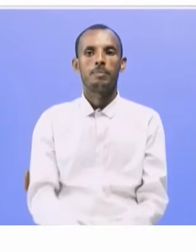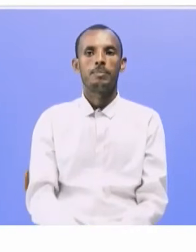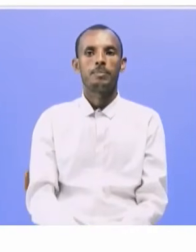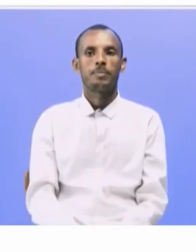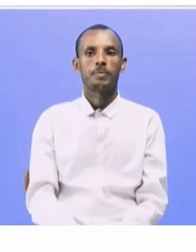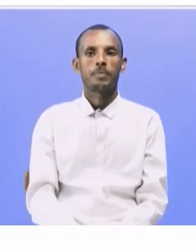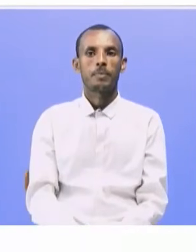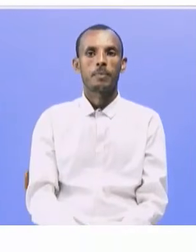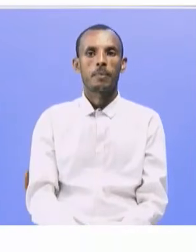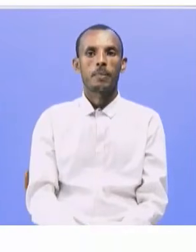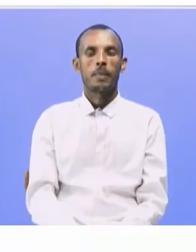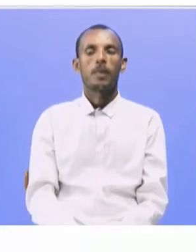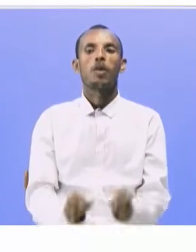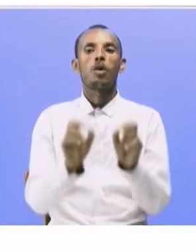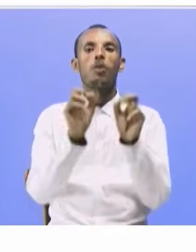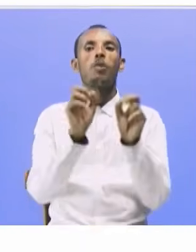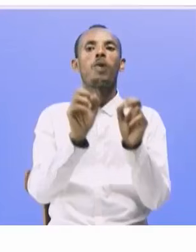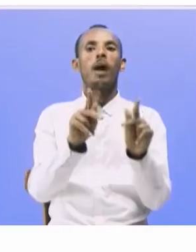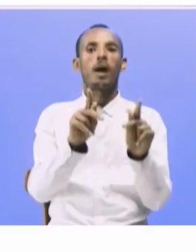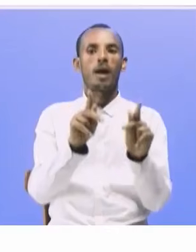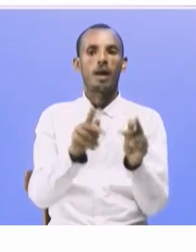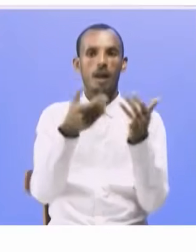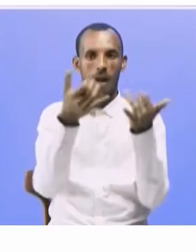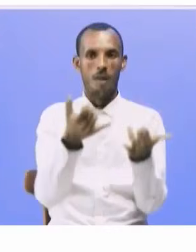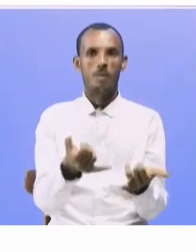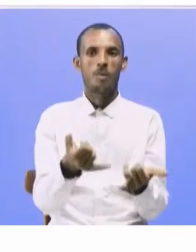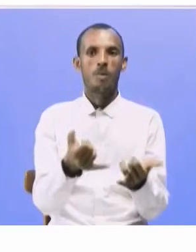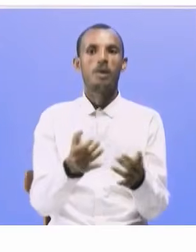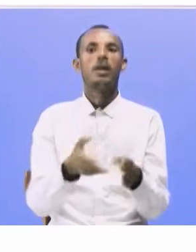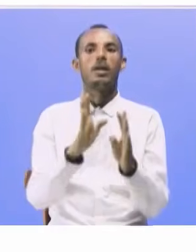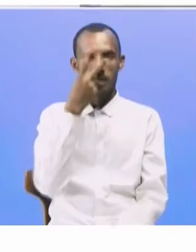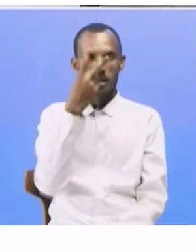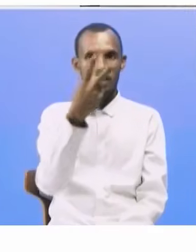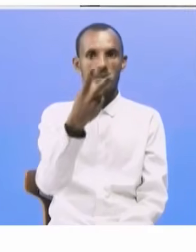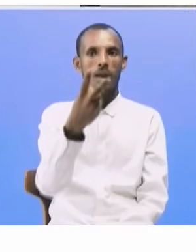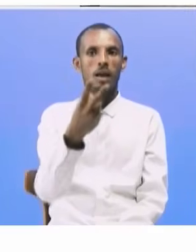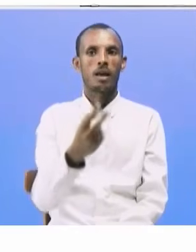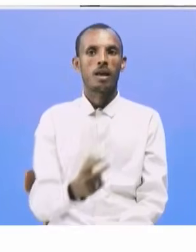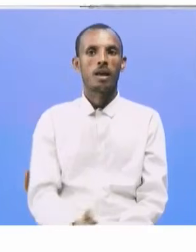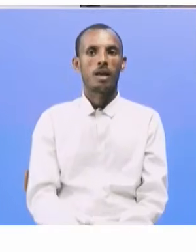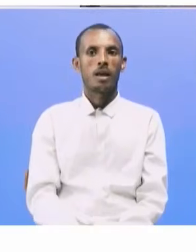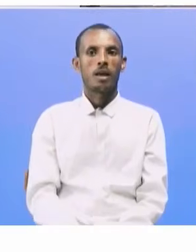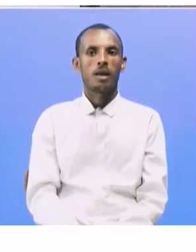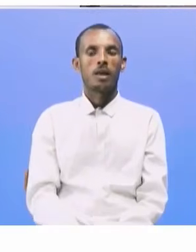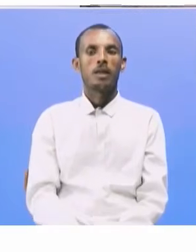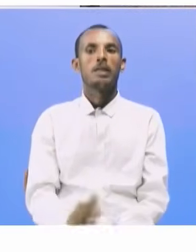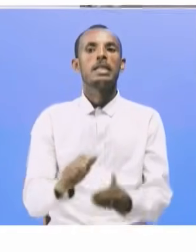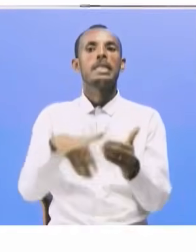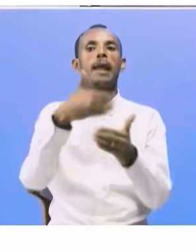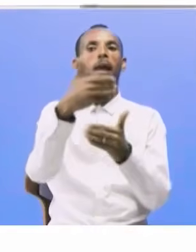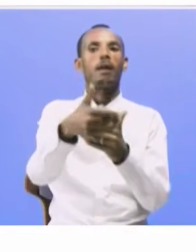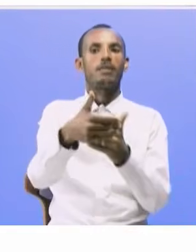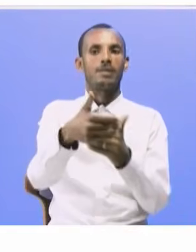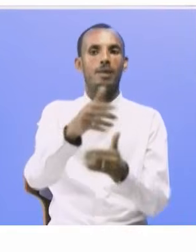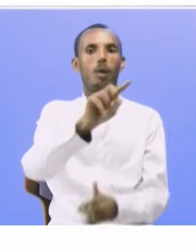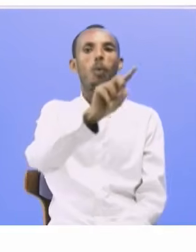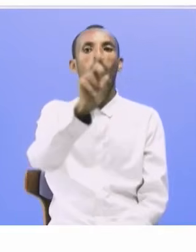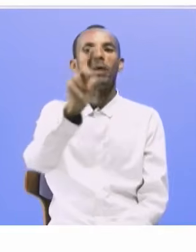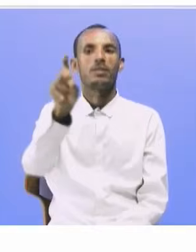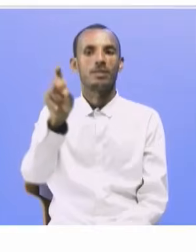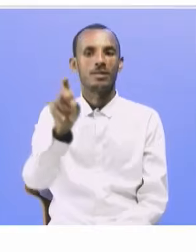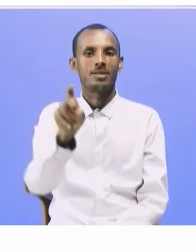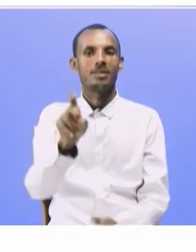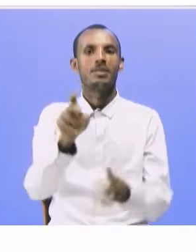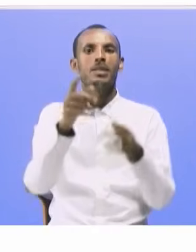set. Okay, now let's proceed to the next question. Student, try